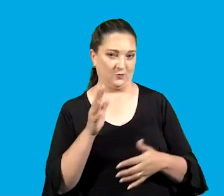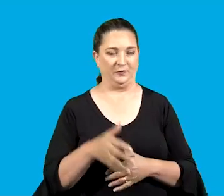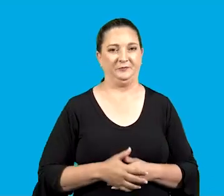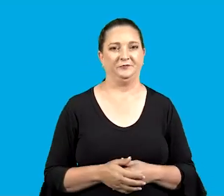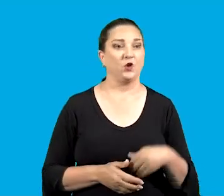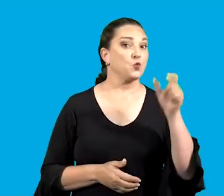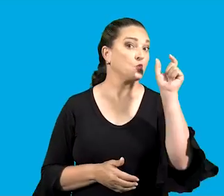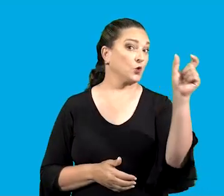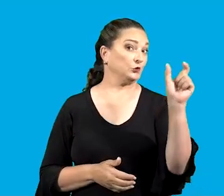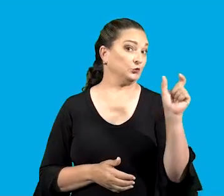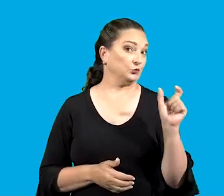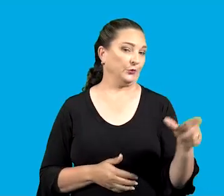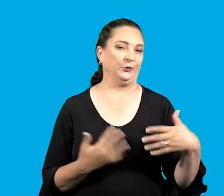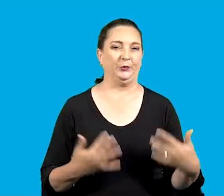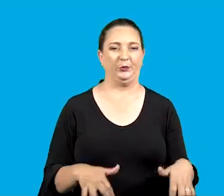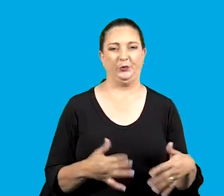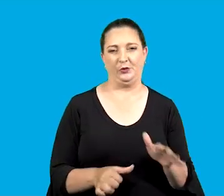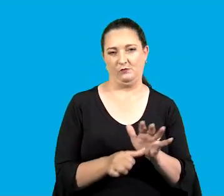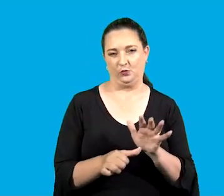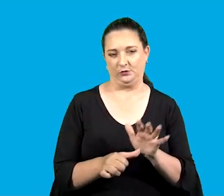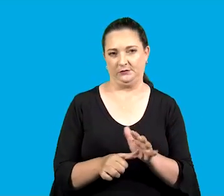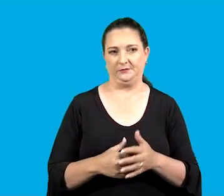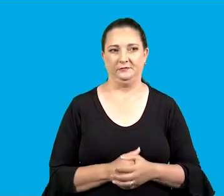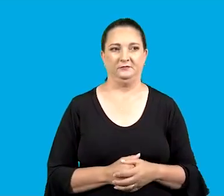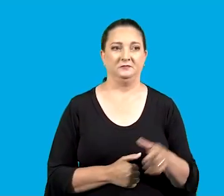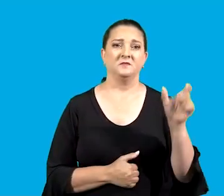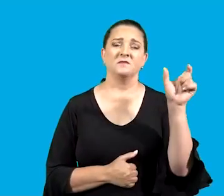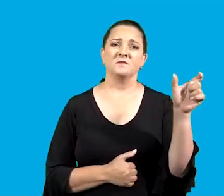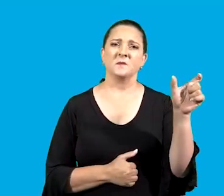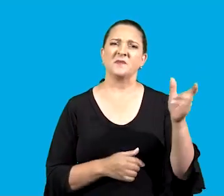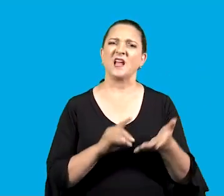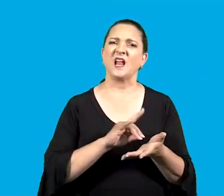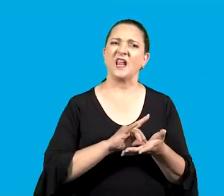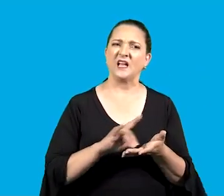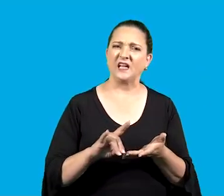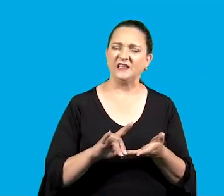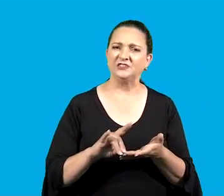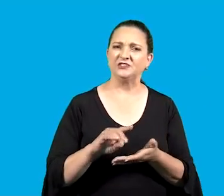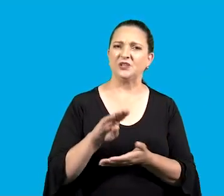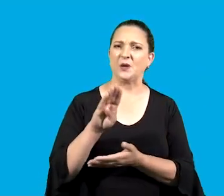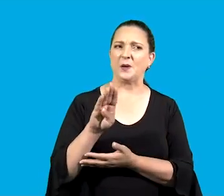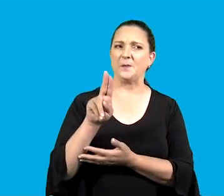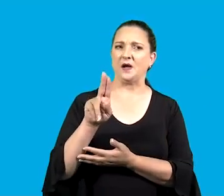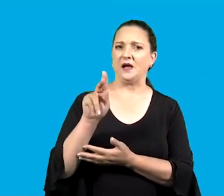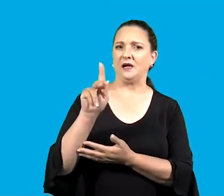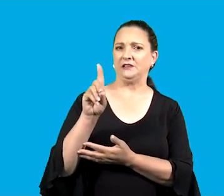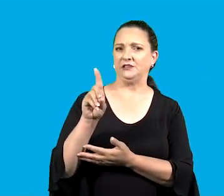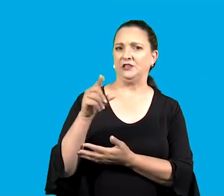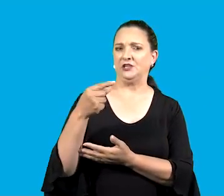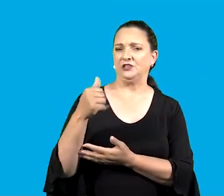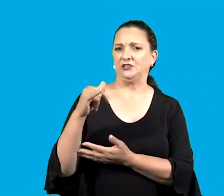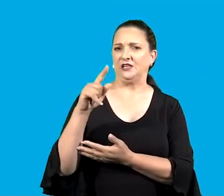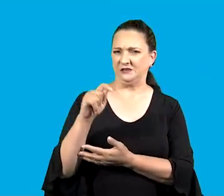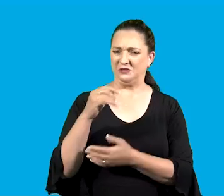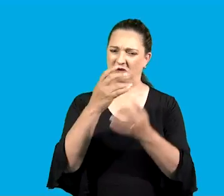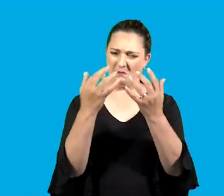Here are some key words and language that is very important for today's class. Cash budget. It is a budget that shows the